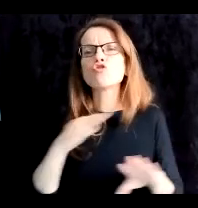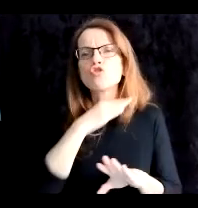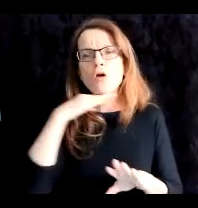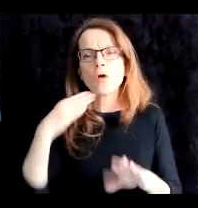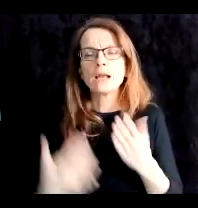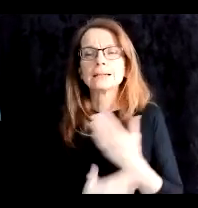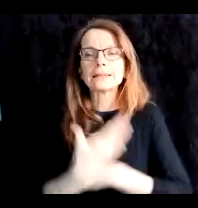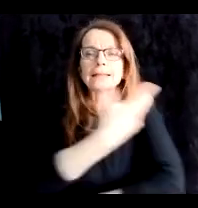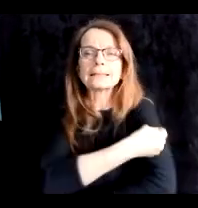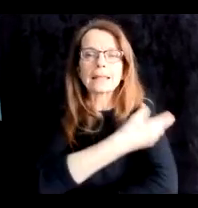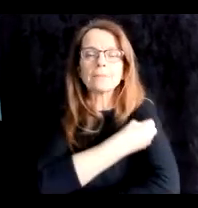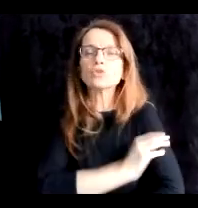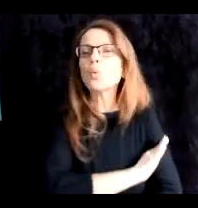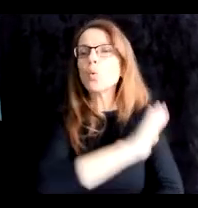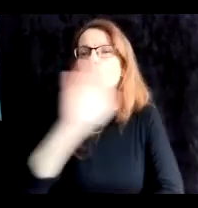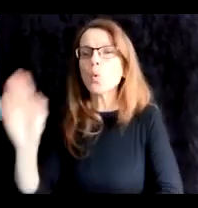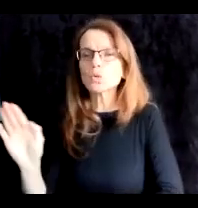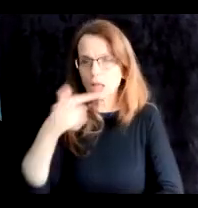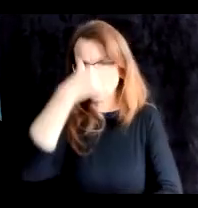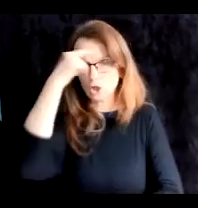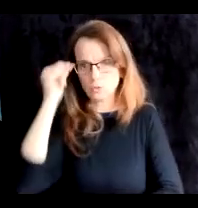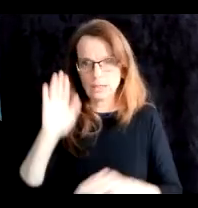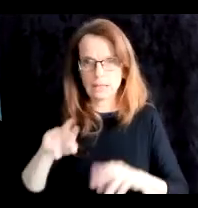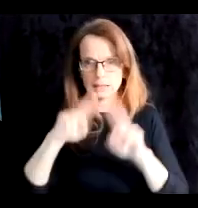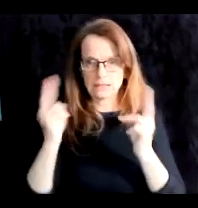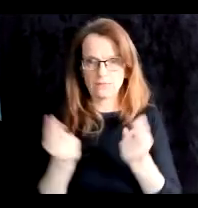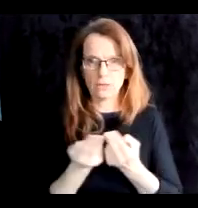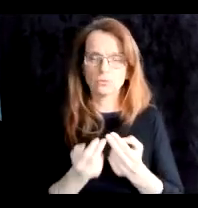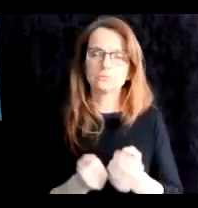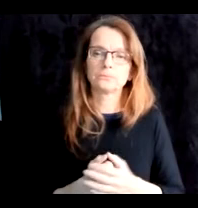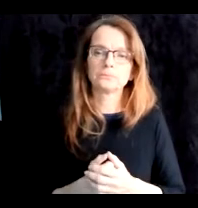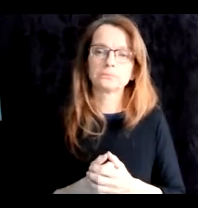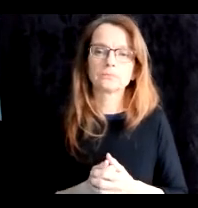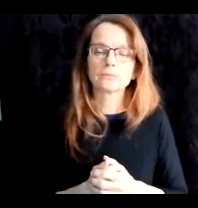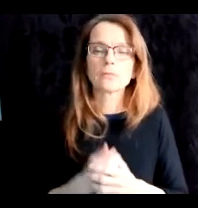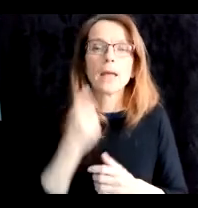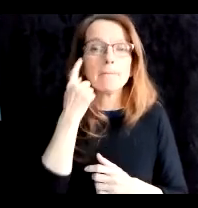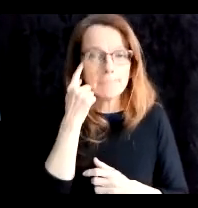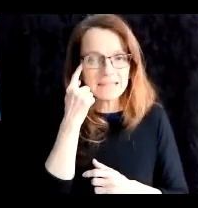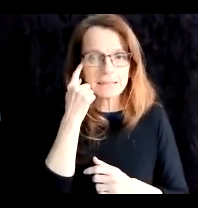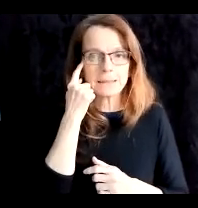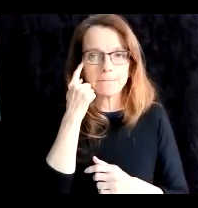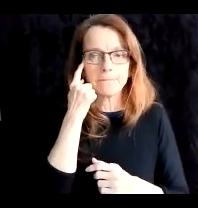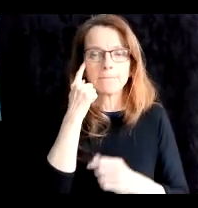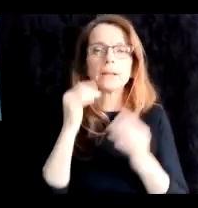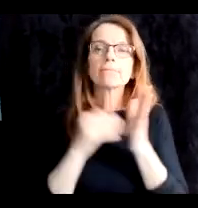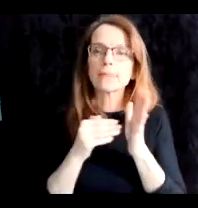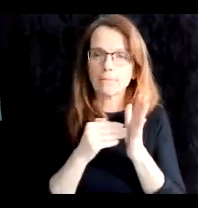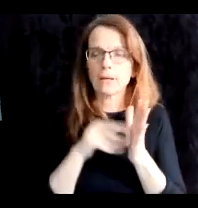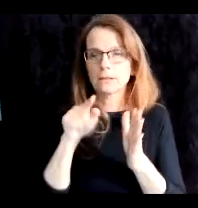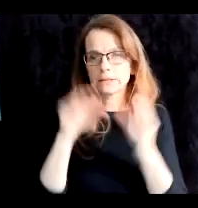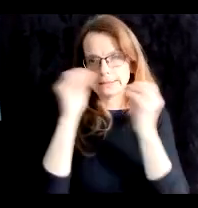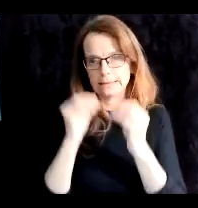never mind. But we will not tackle these systemic issues, and we will not try to change the system